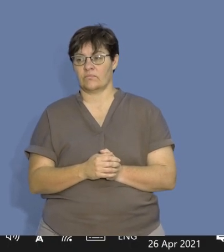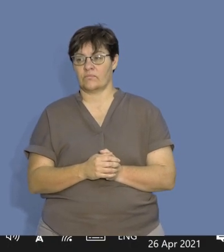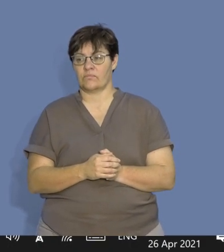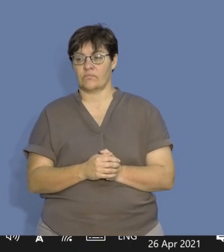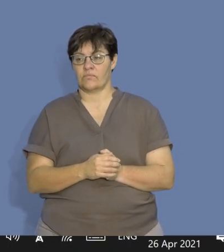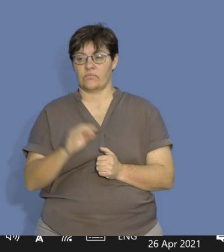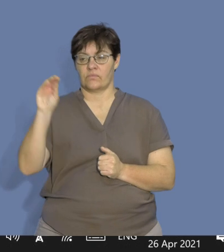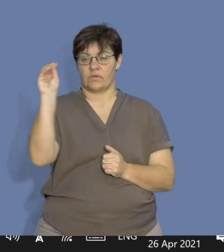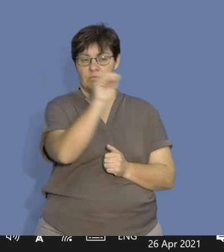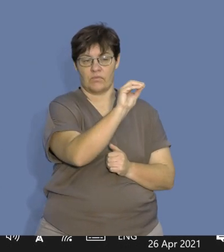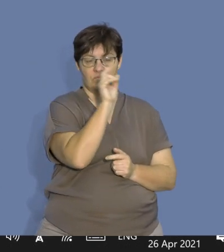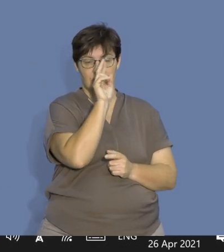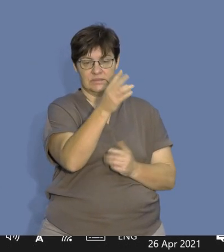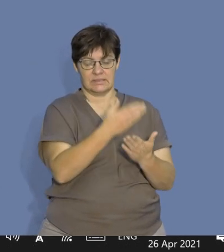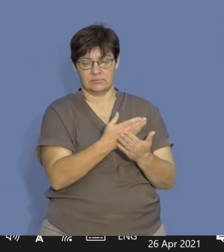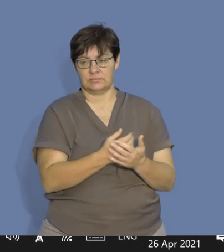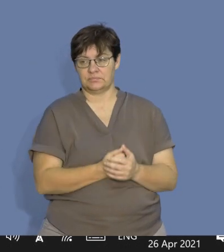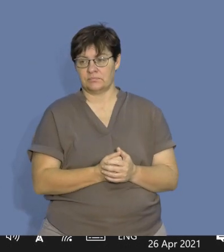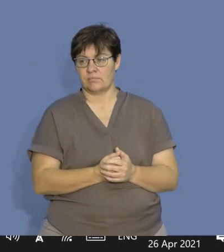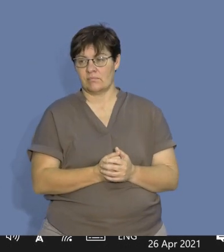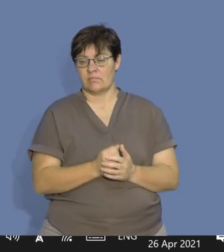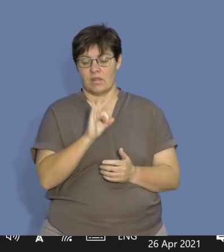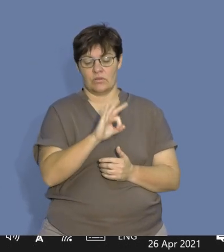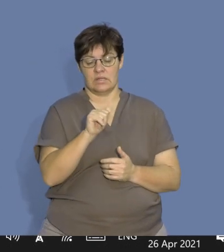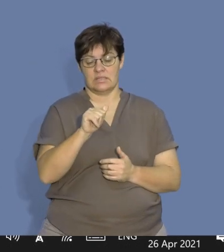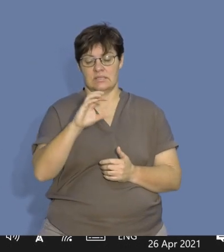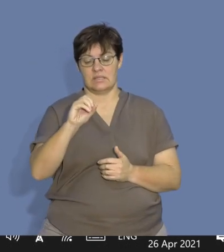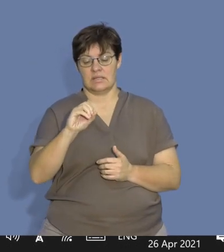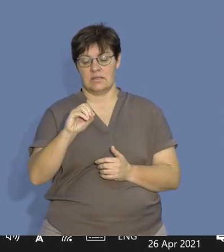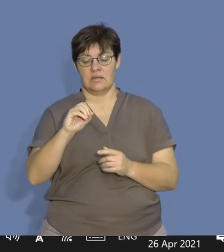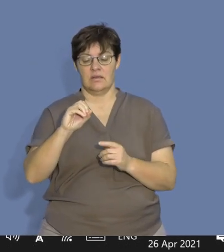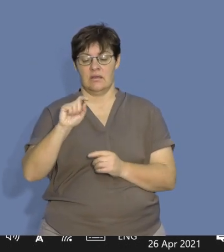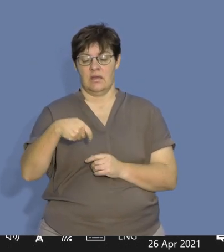Right, let's just quickly move that so you guys can see. So